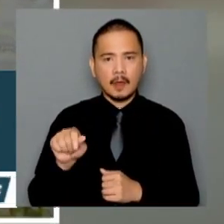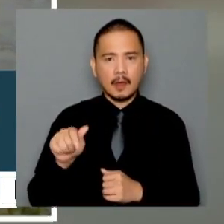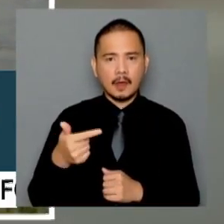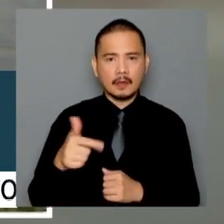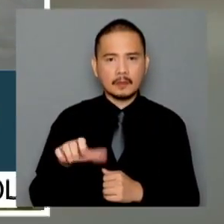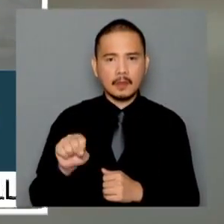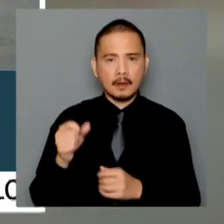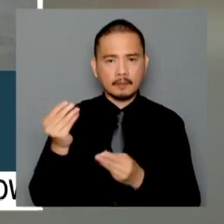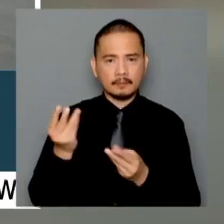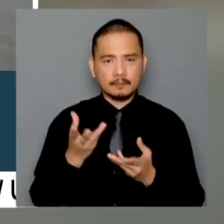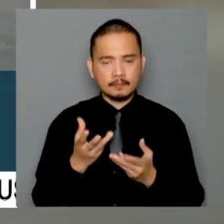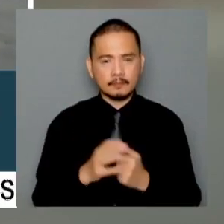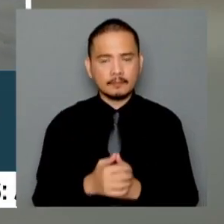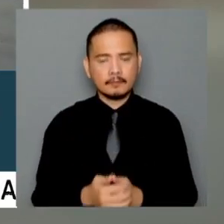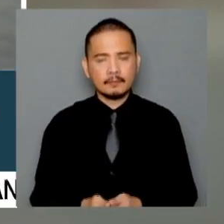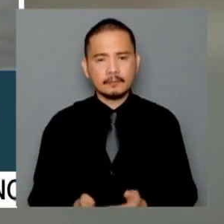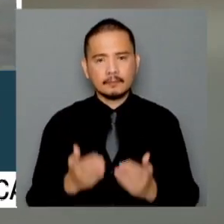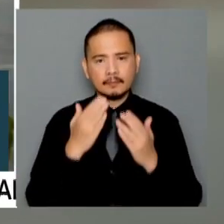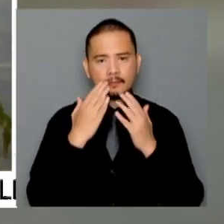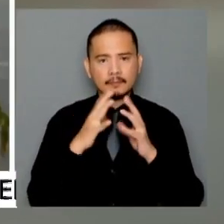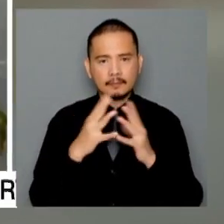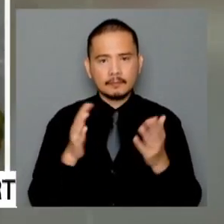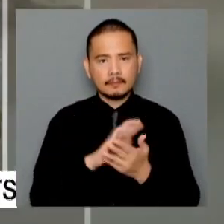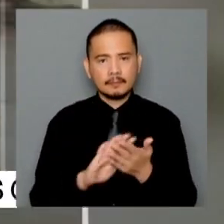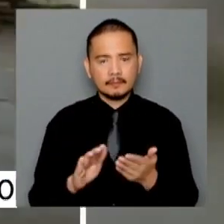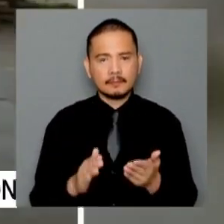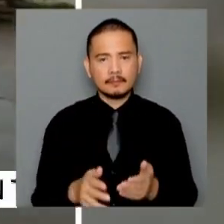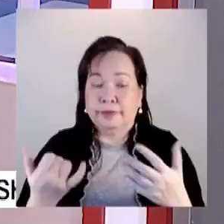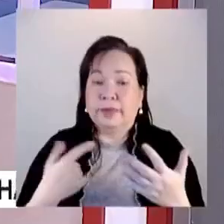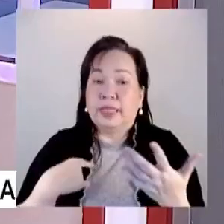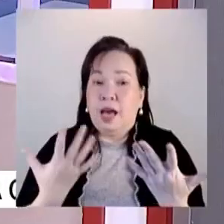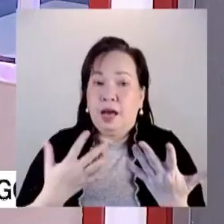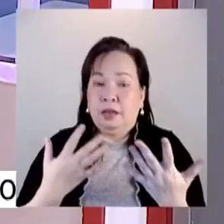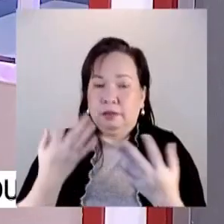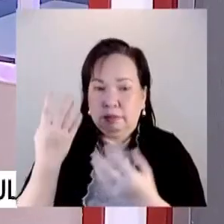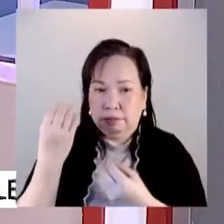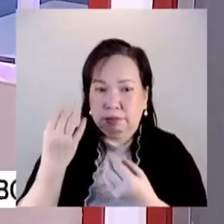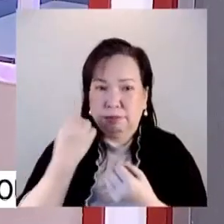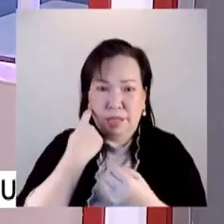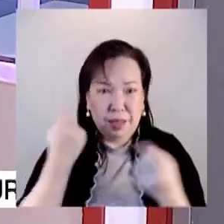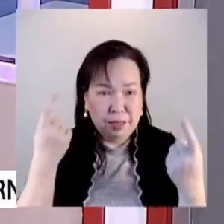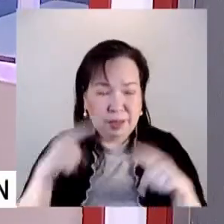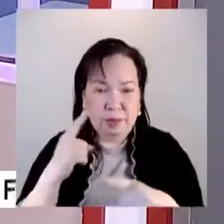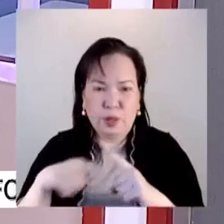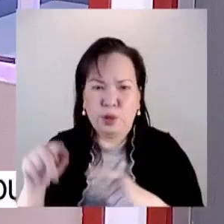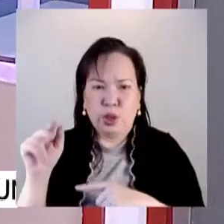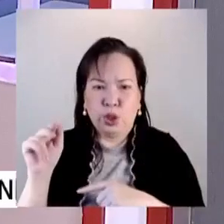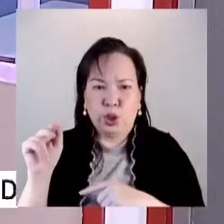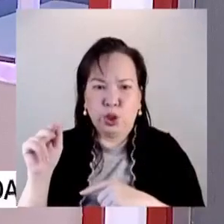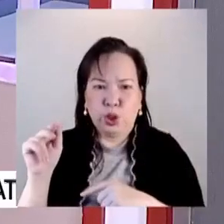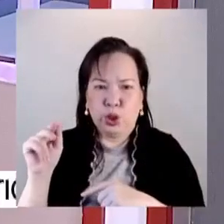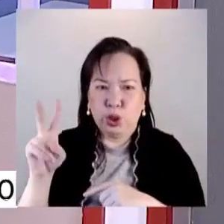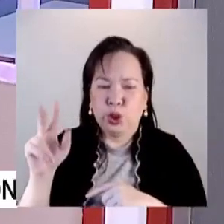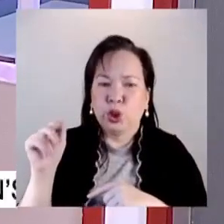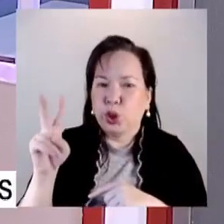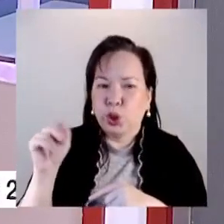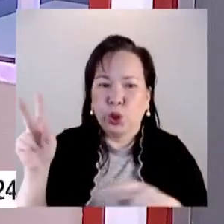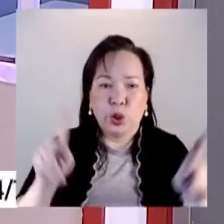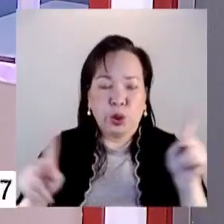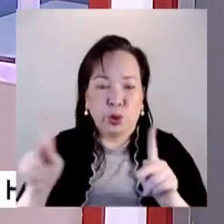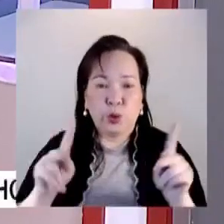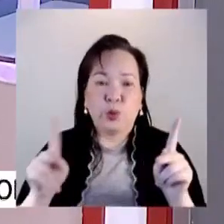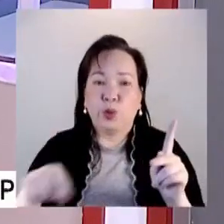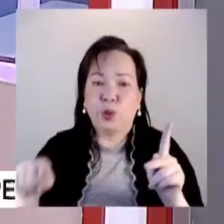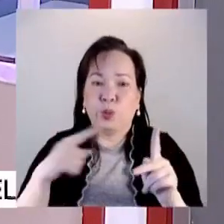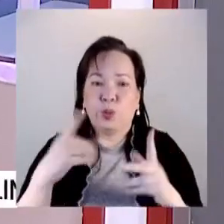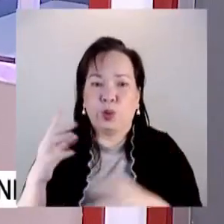Carmina? Thanks a lot, Irene. Nice to hear from you again. Take care and keep safe. At least 13 people are confirmed dead in Maguindanao del Norte